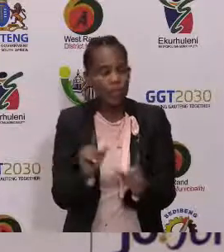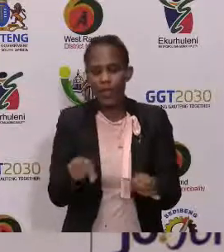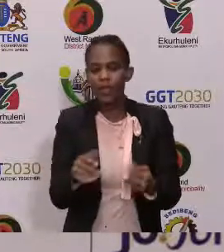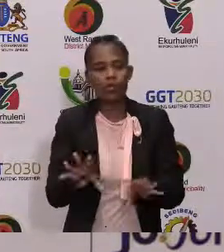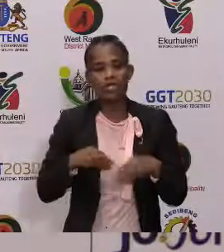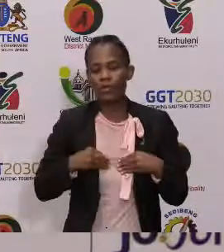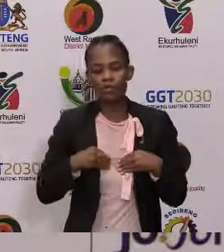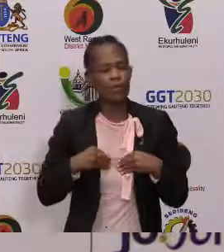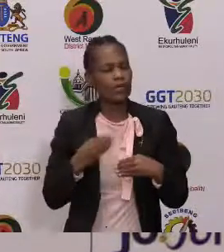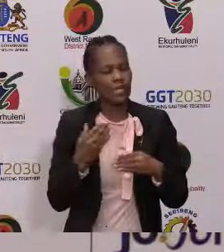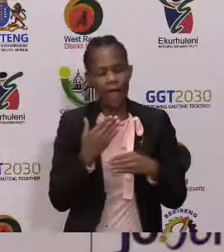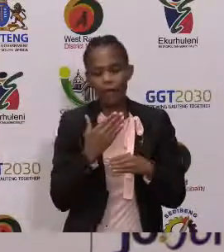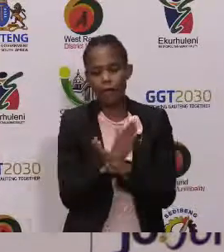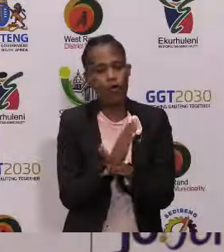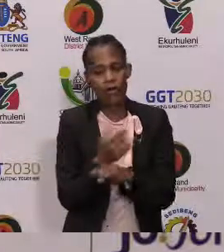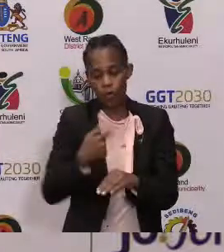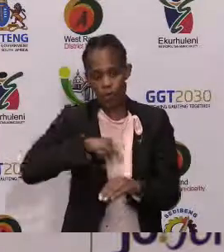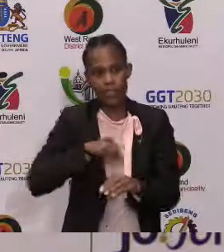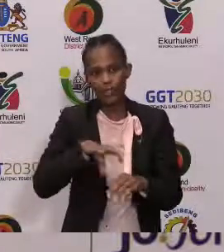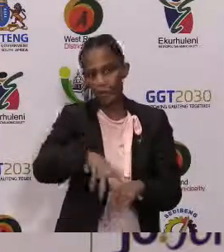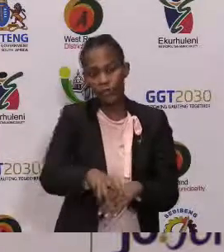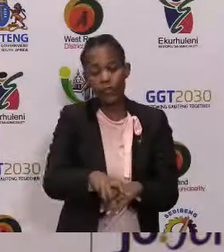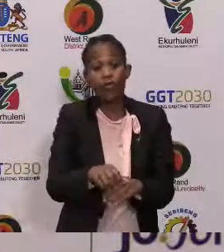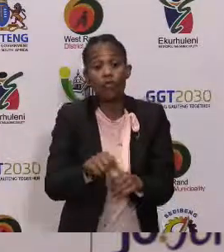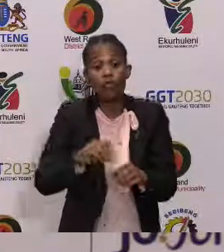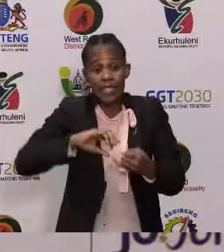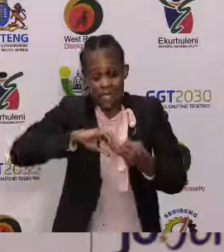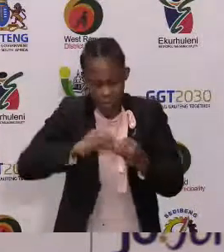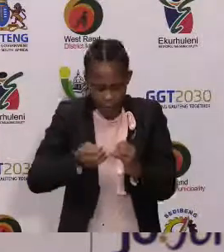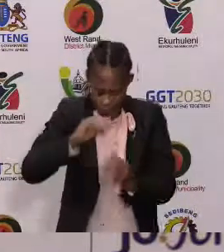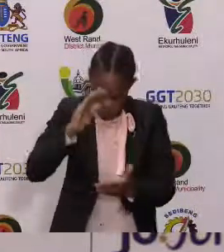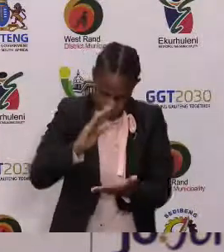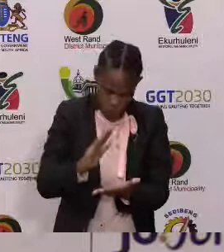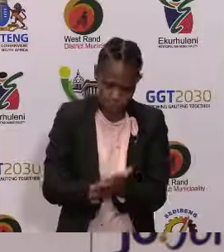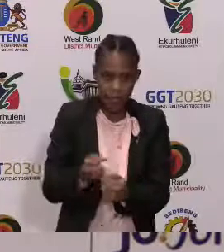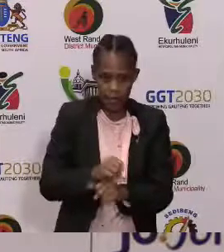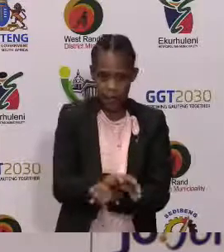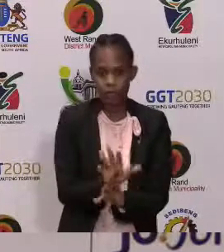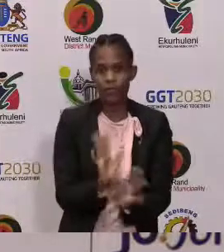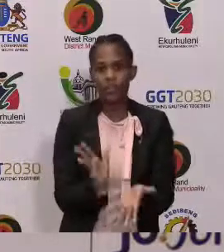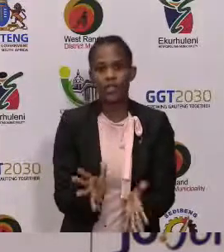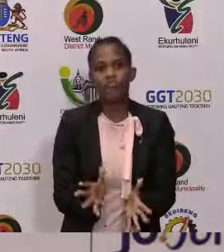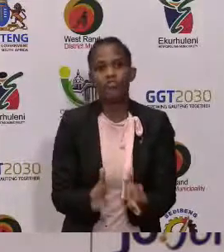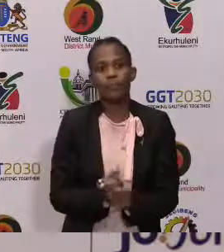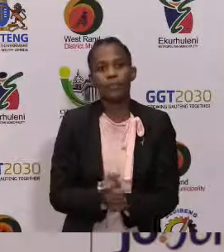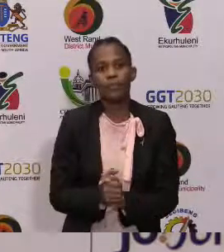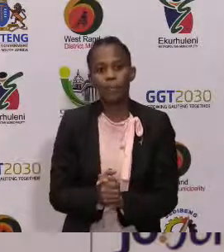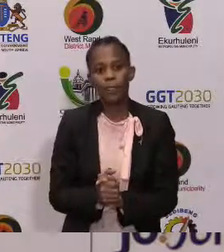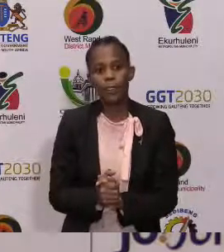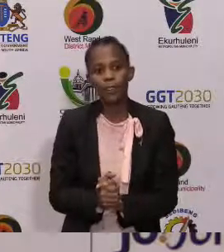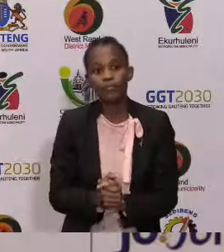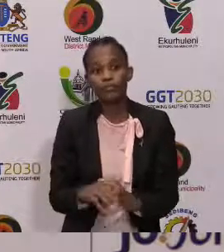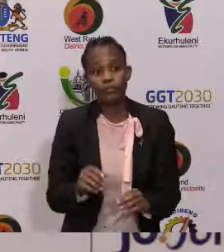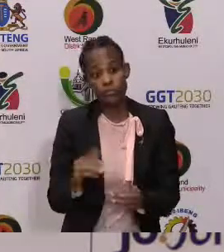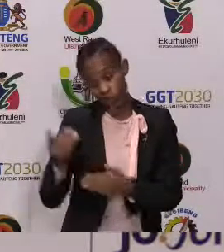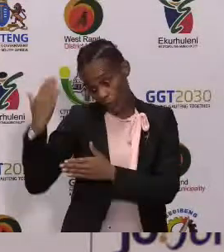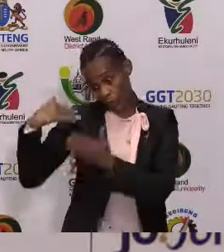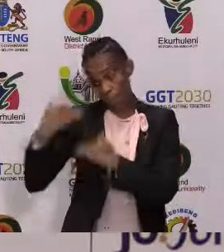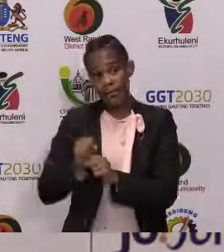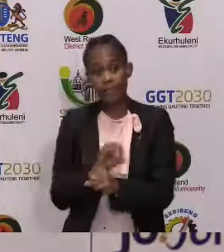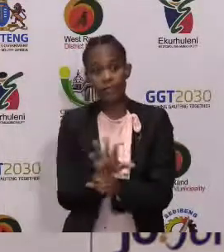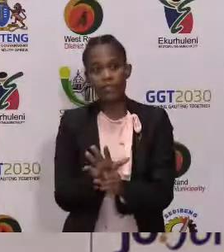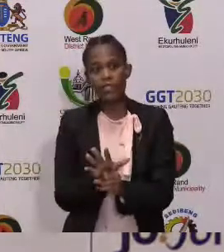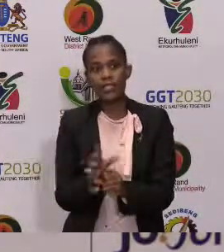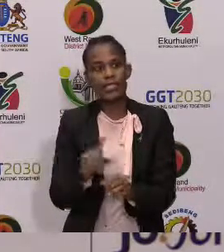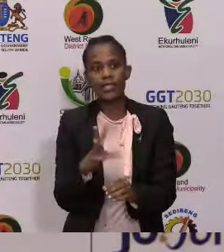need to avoid it as a province if we're trying to minimize the consequence of a third wave. The past infection doesn't